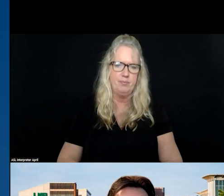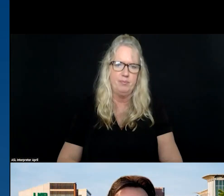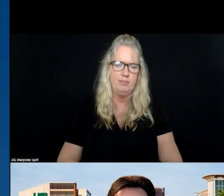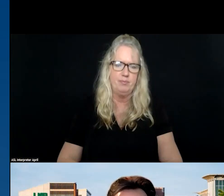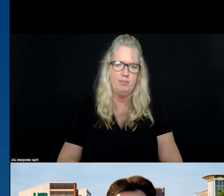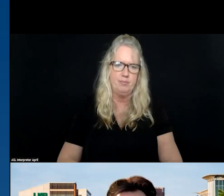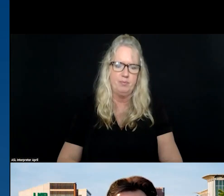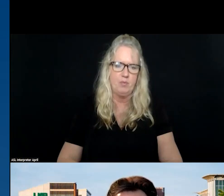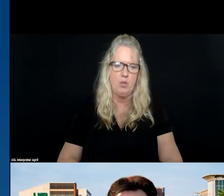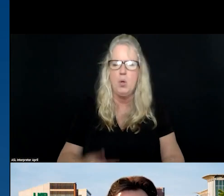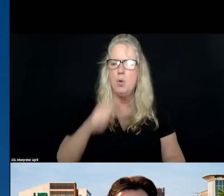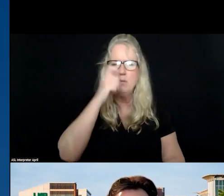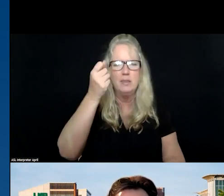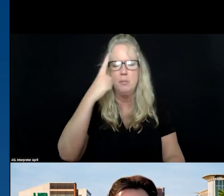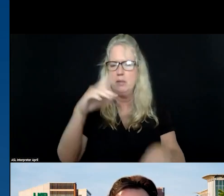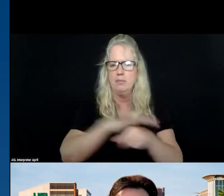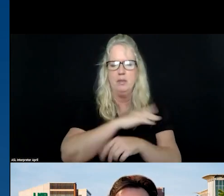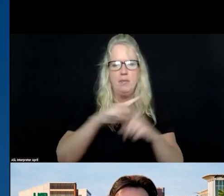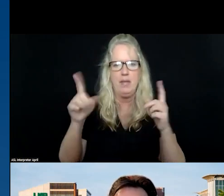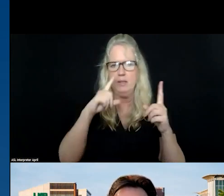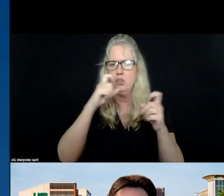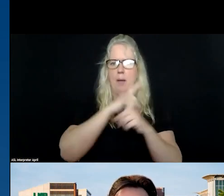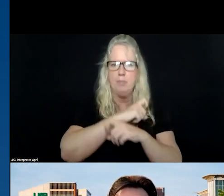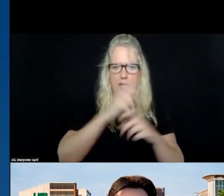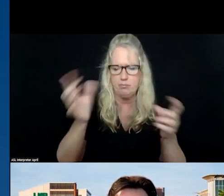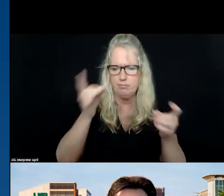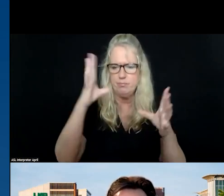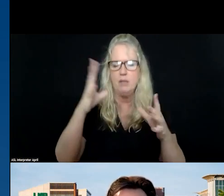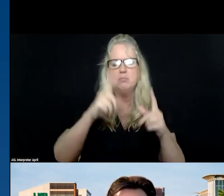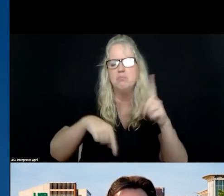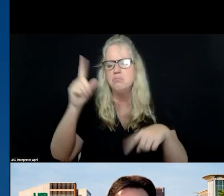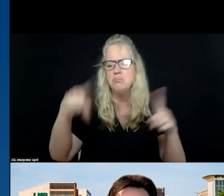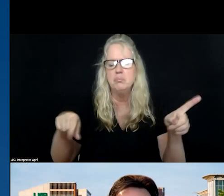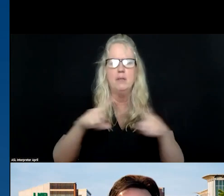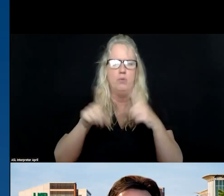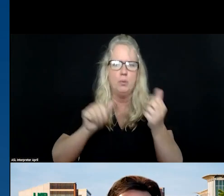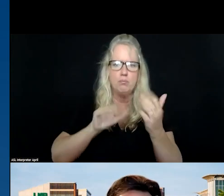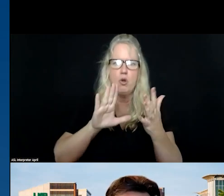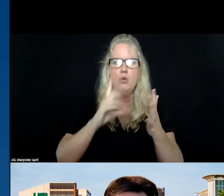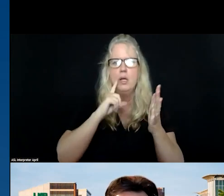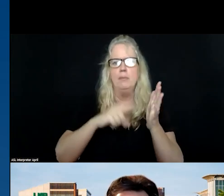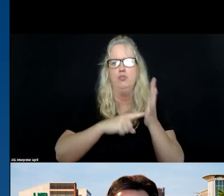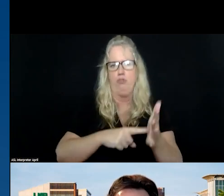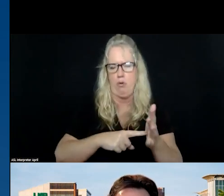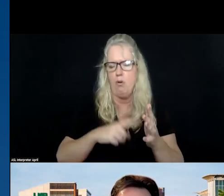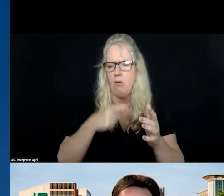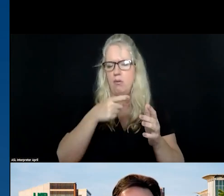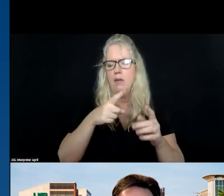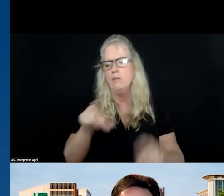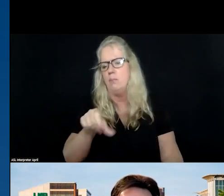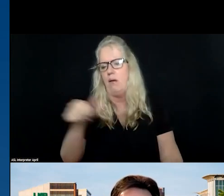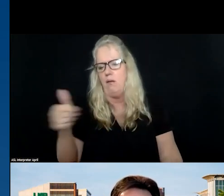When we want to understand a complex tragedy, we have a variety of approaches. And to illustrate that, I'm picking an example from another